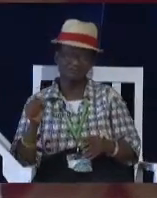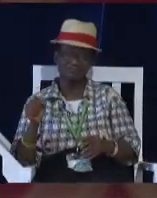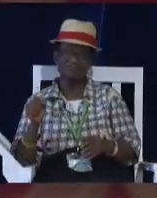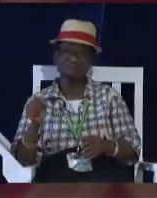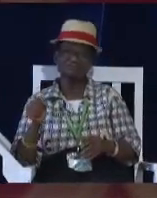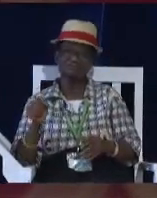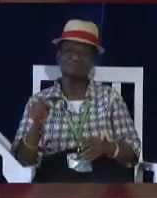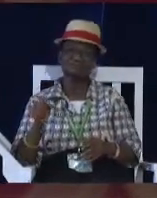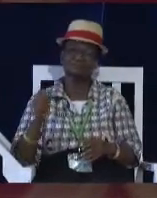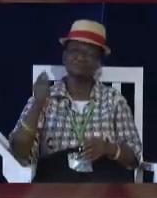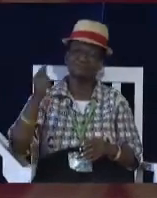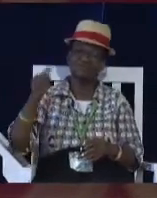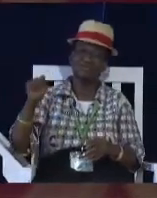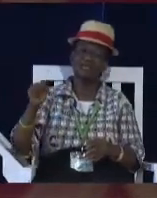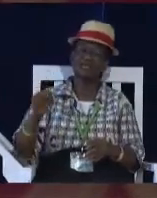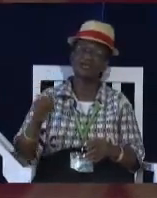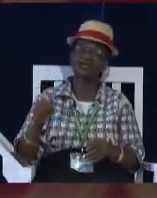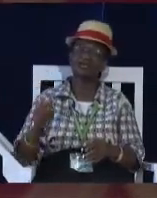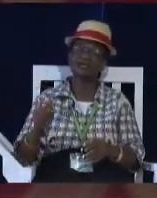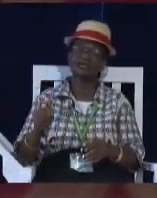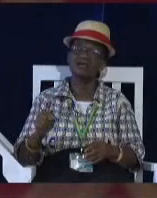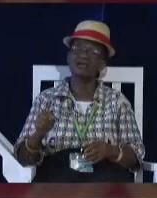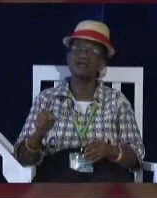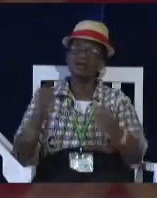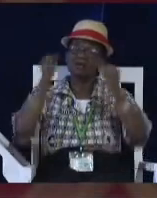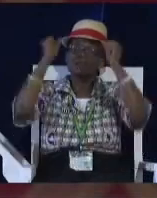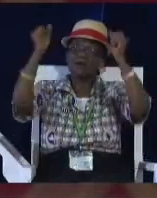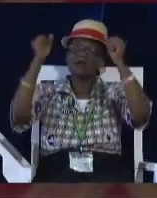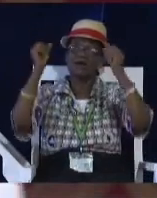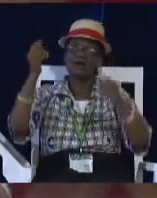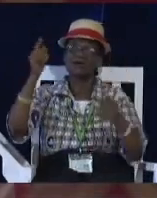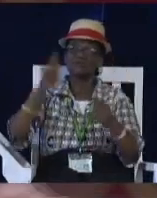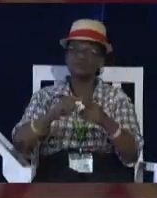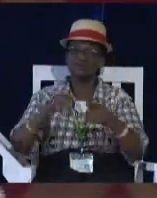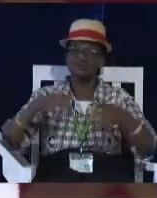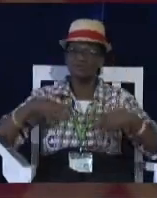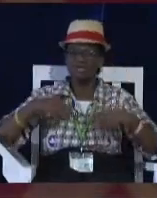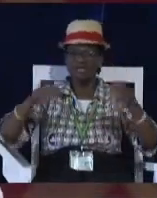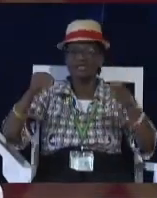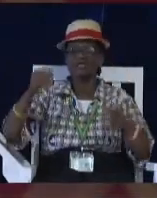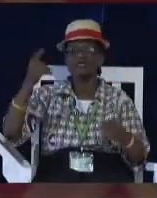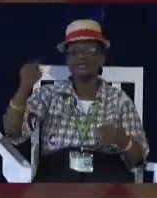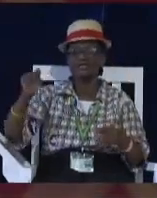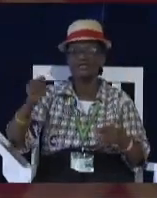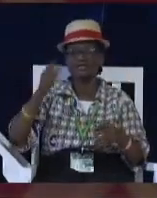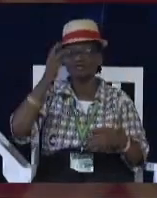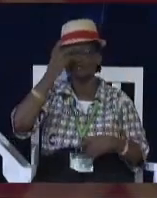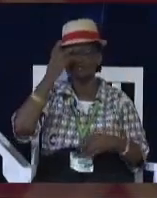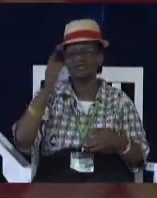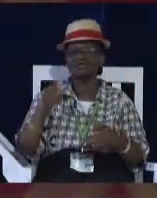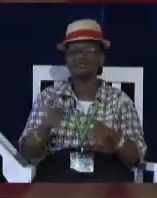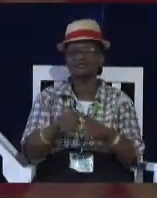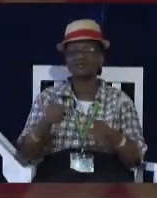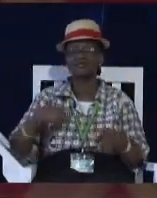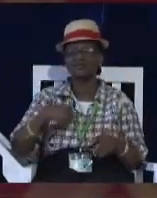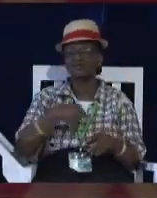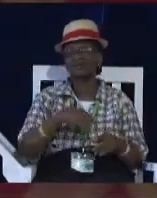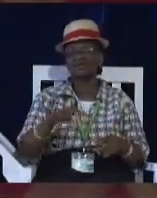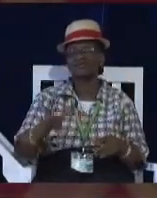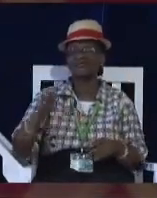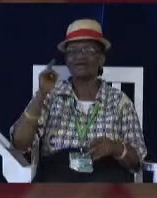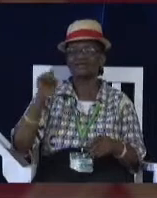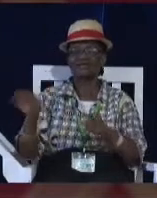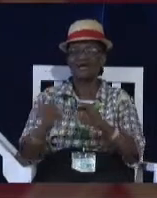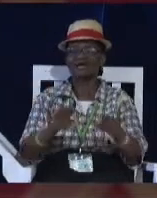the power to heal the sick. And so we find Acts chapter 3, verse 1 to 8,